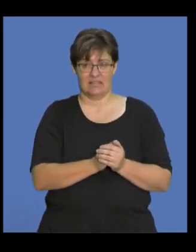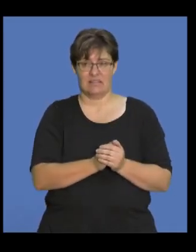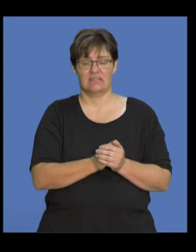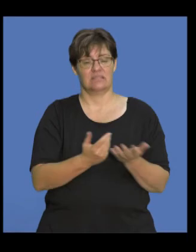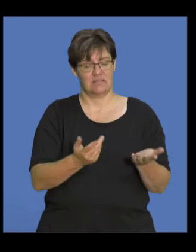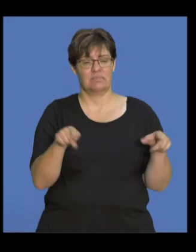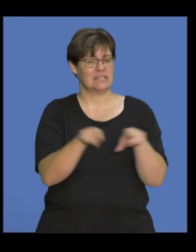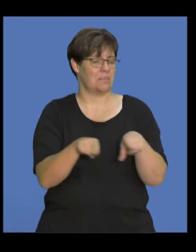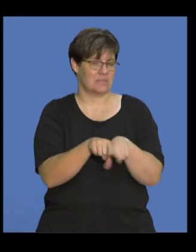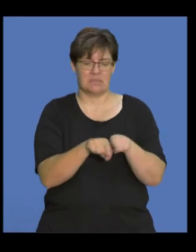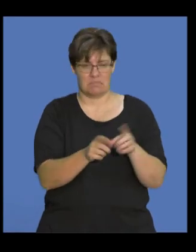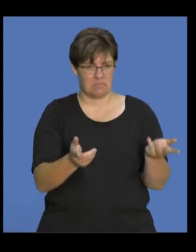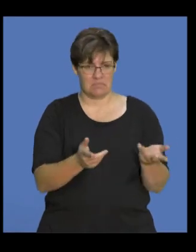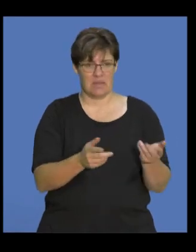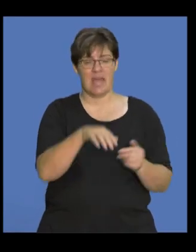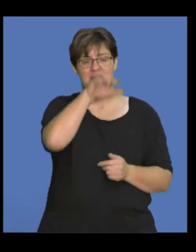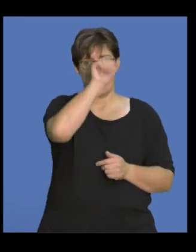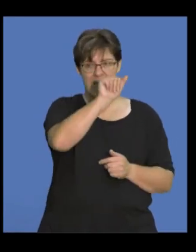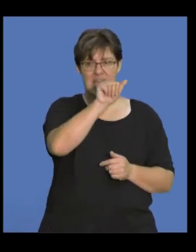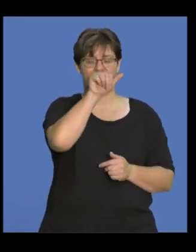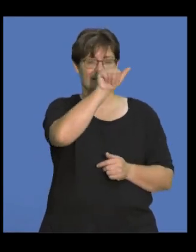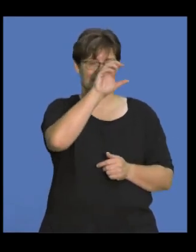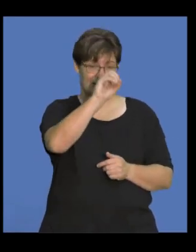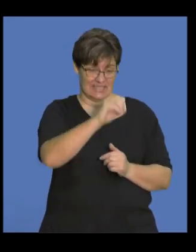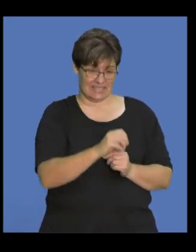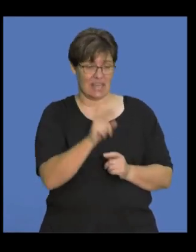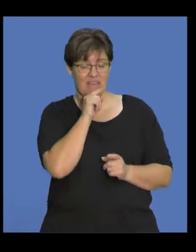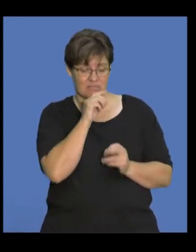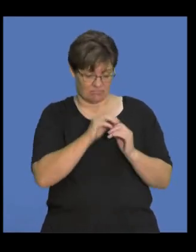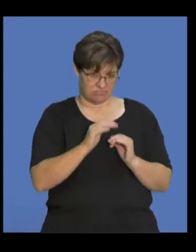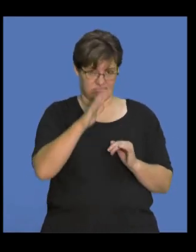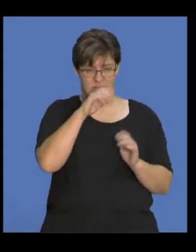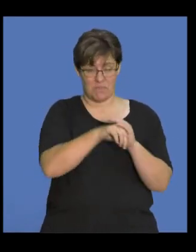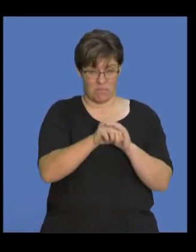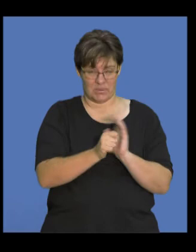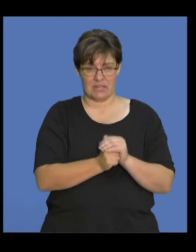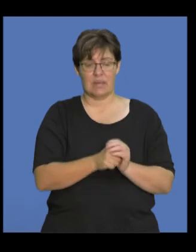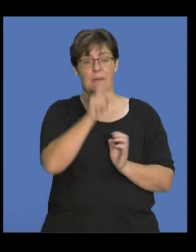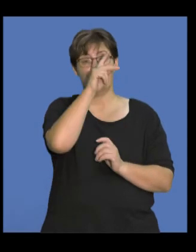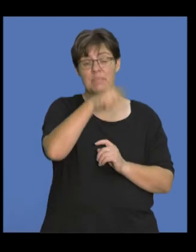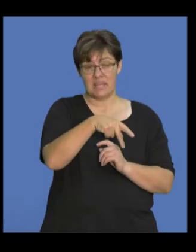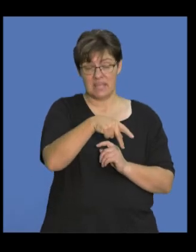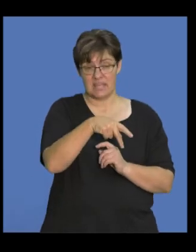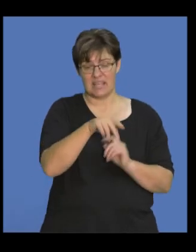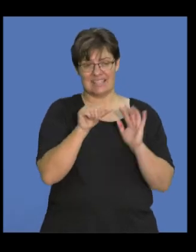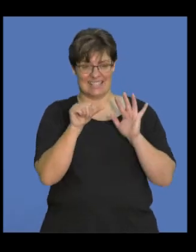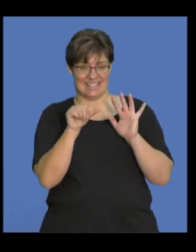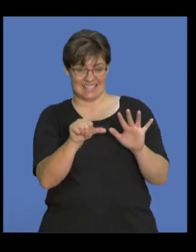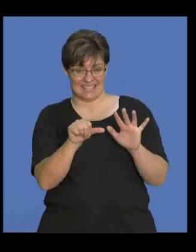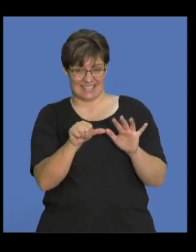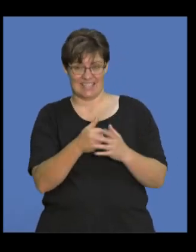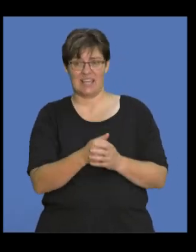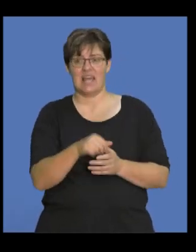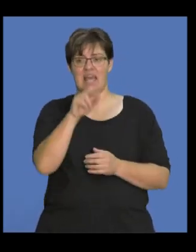remember, same thing. The A value is 60, that's what it accumulates to. P is 6, and